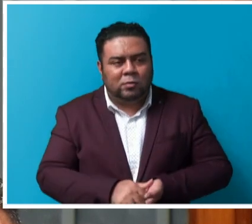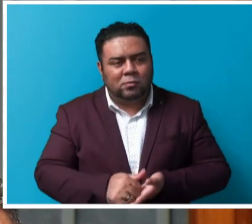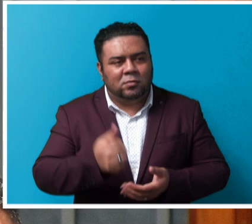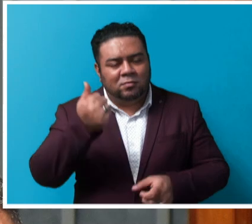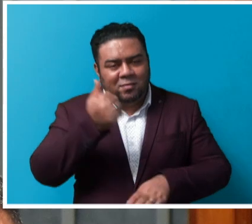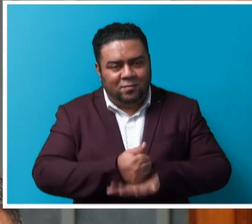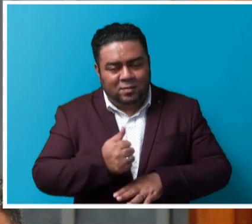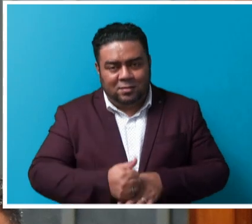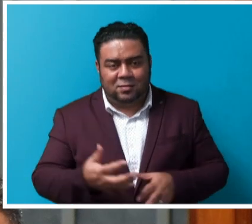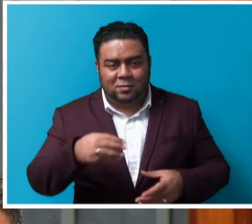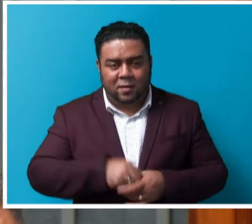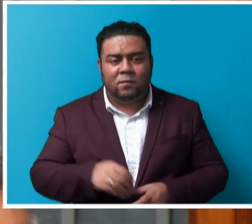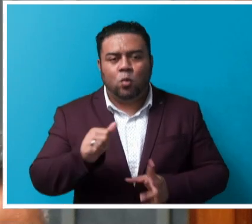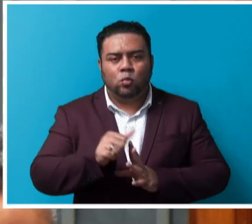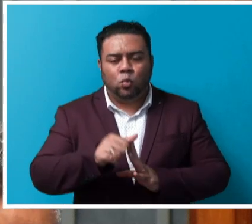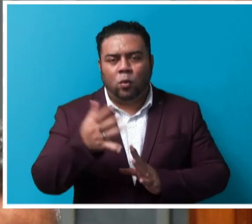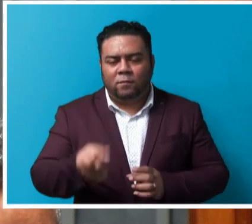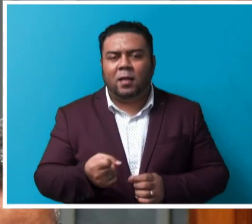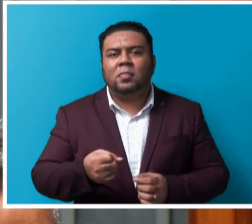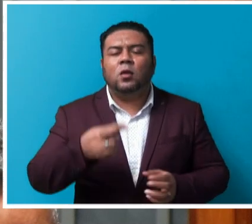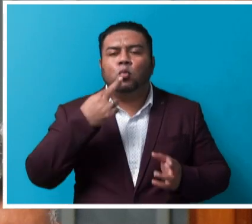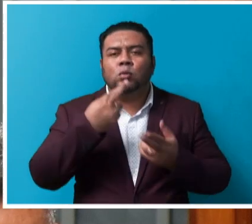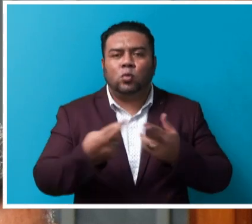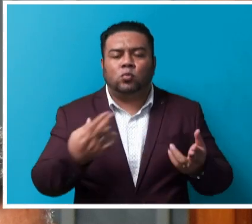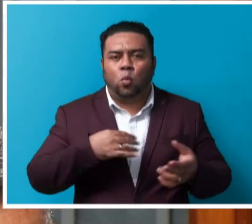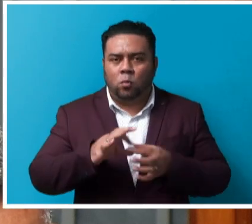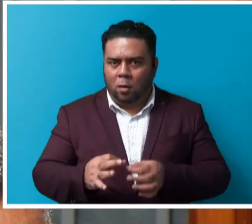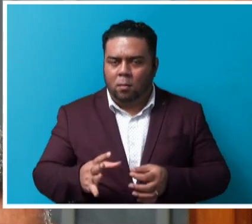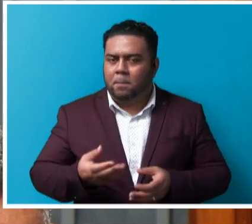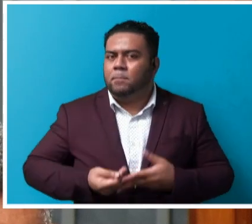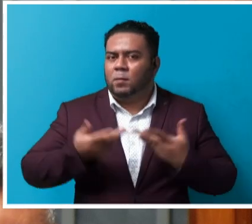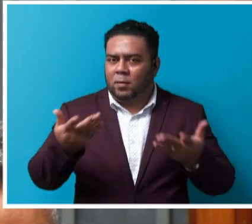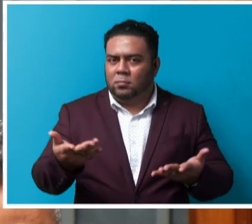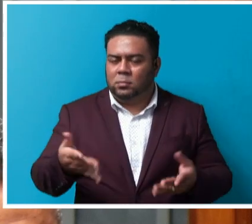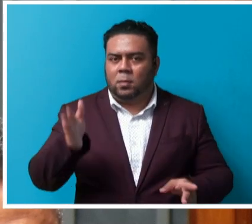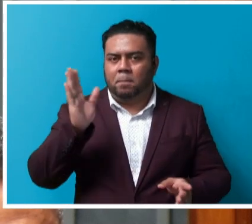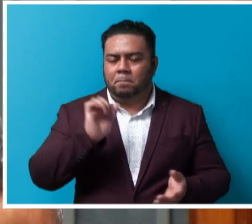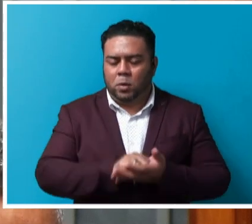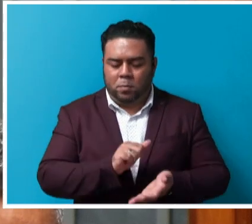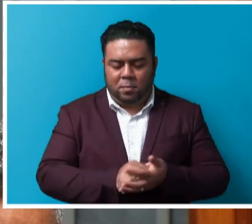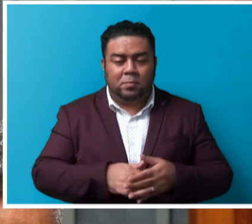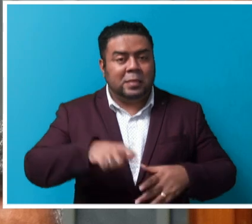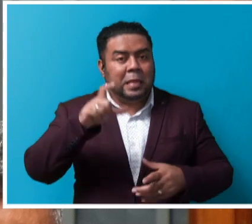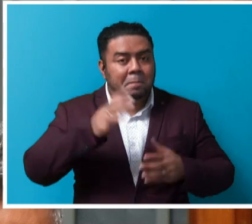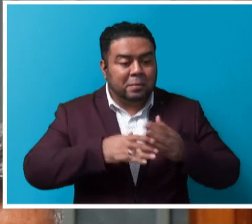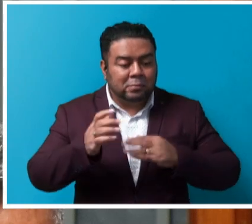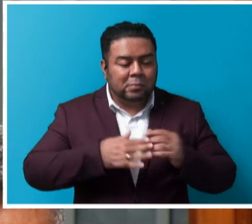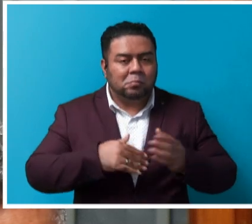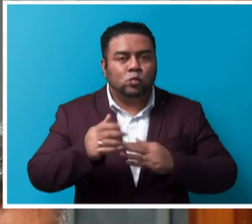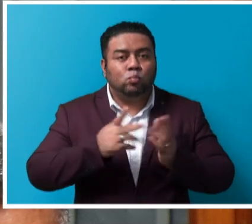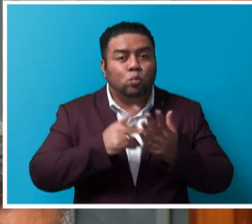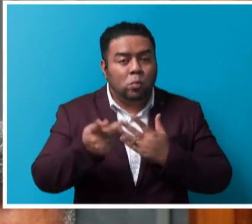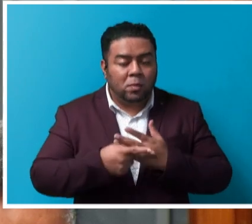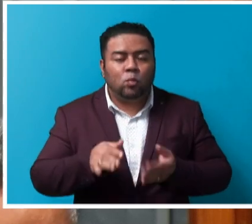in place and resource owners are also provided the necessary capacity building programs that will help in